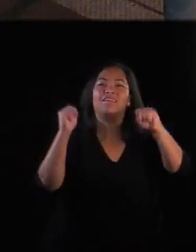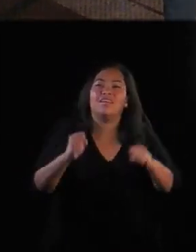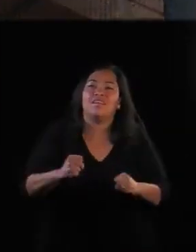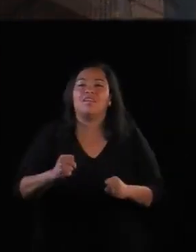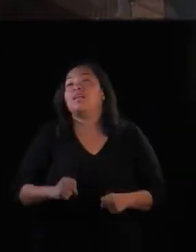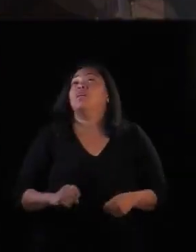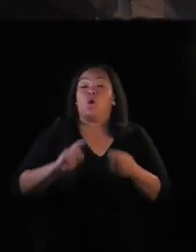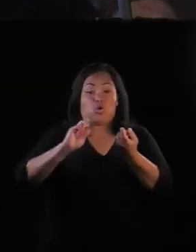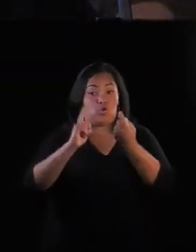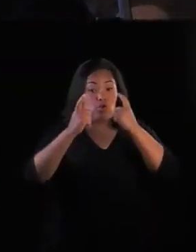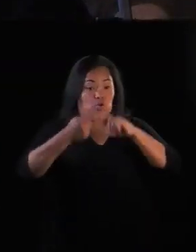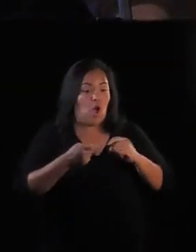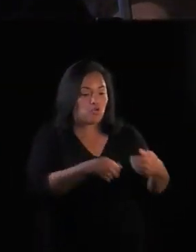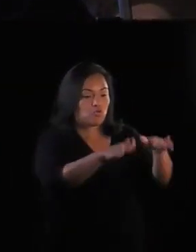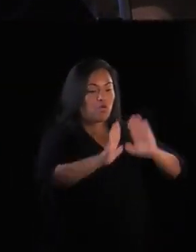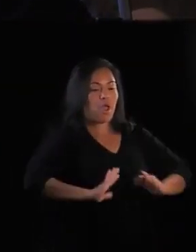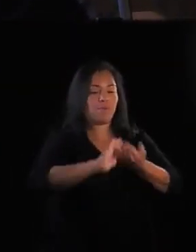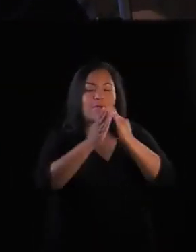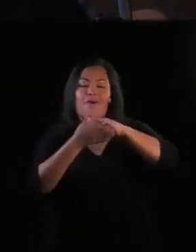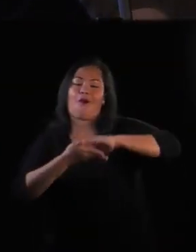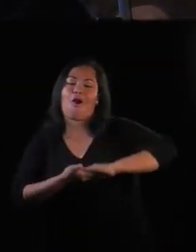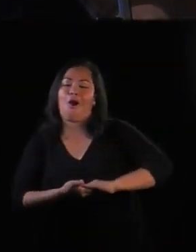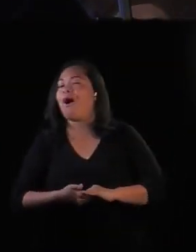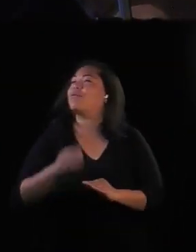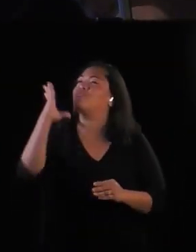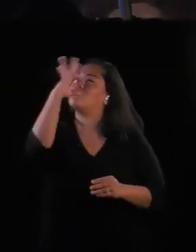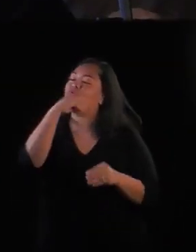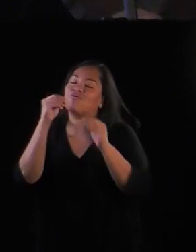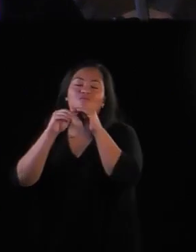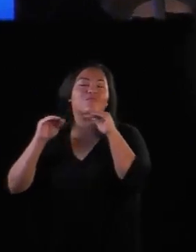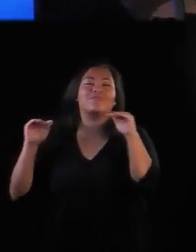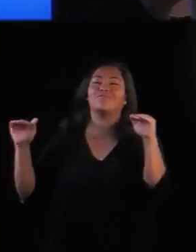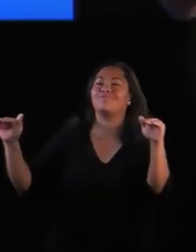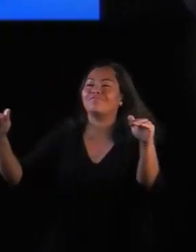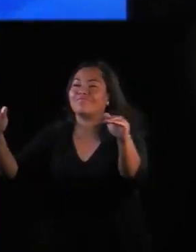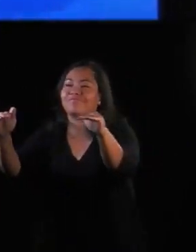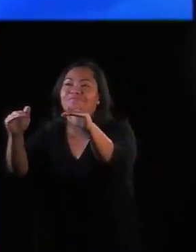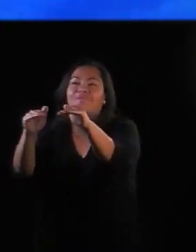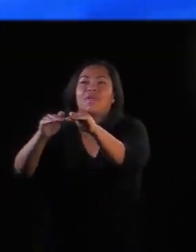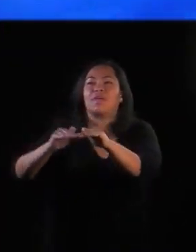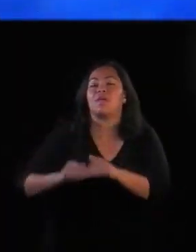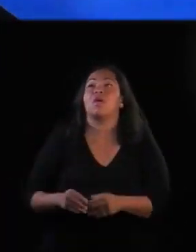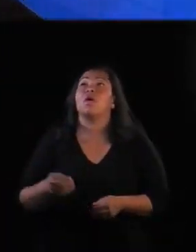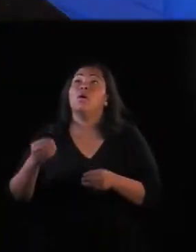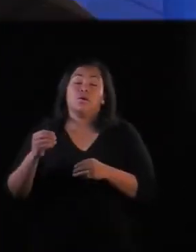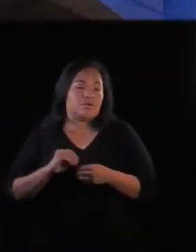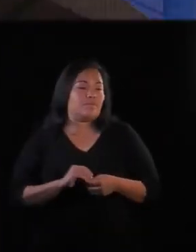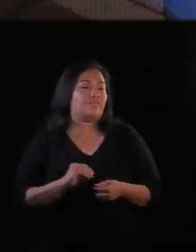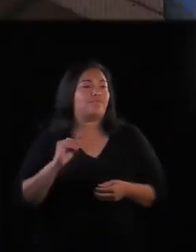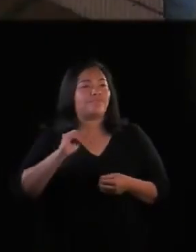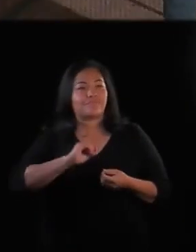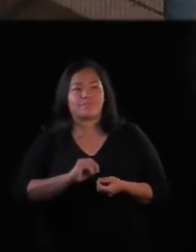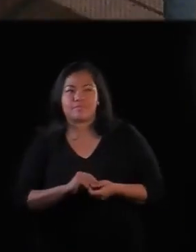cares. Here's what he does. You turn grace into garden.